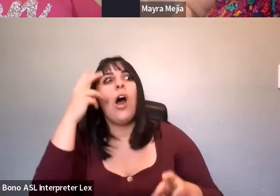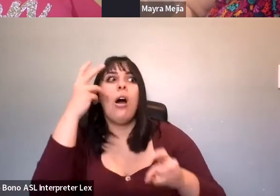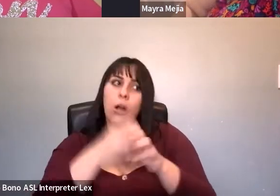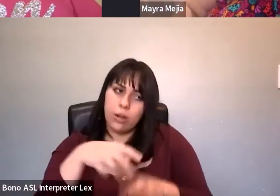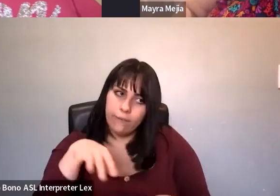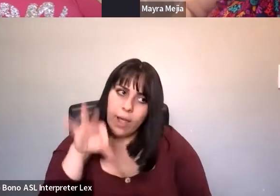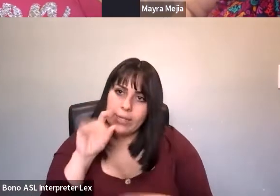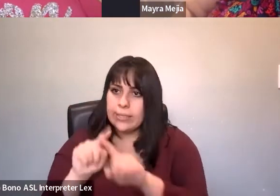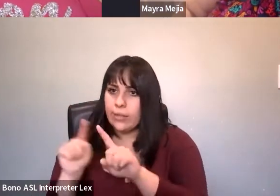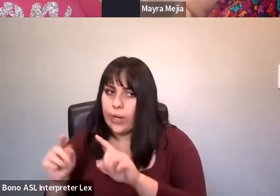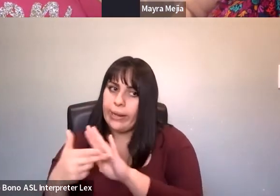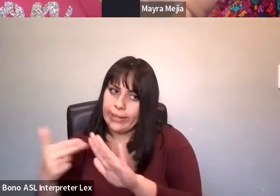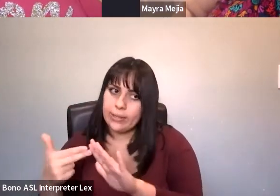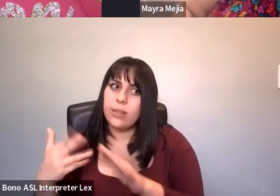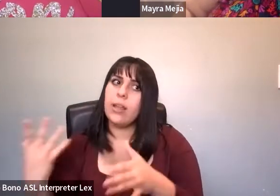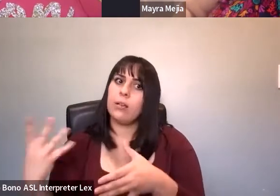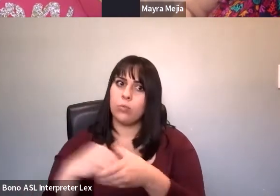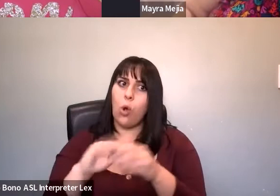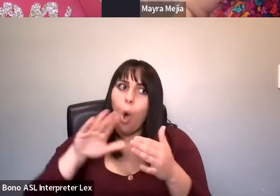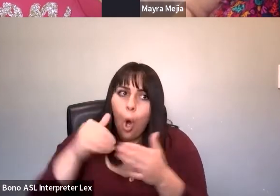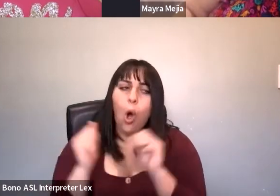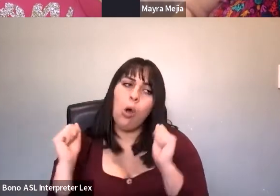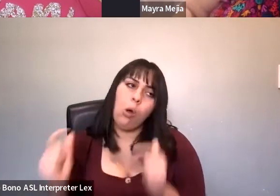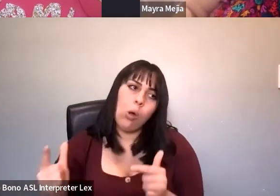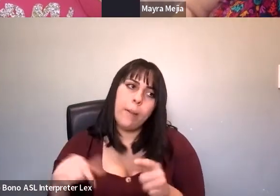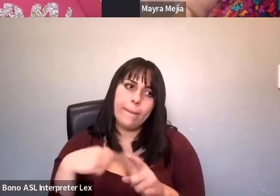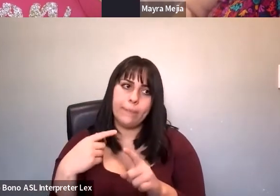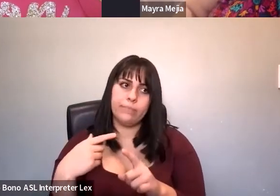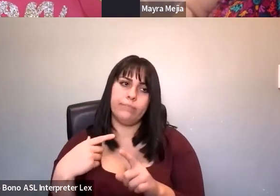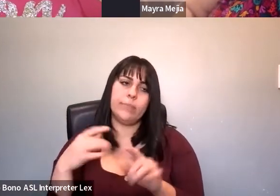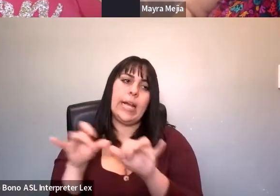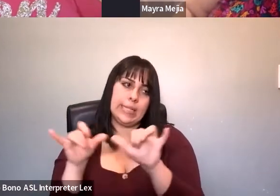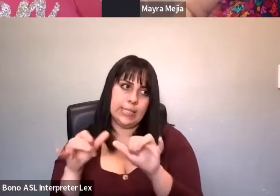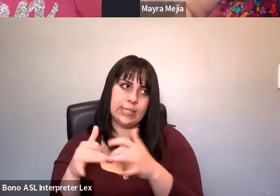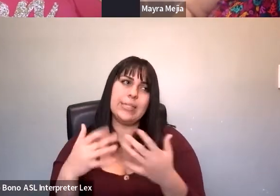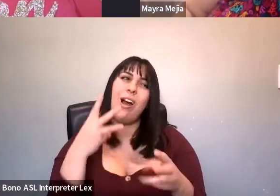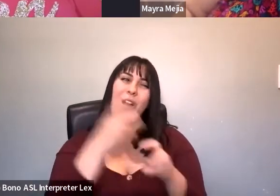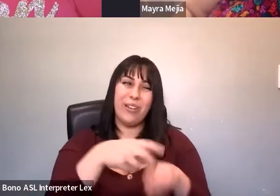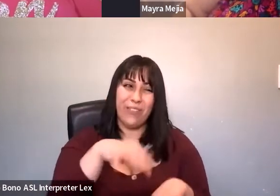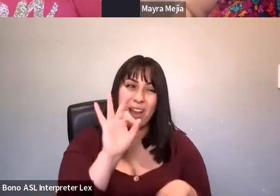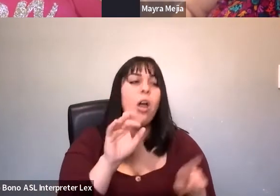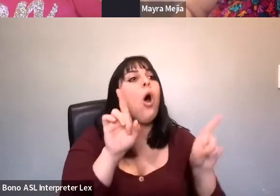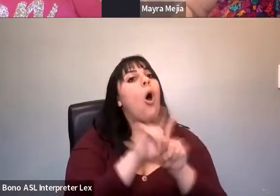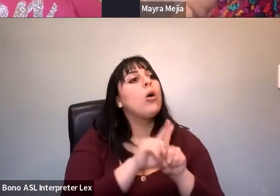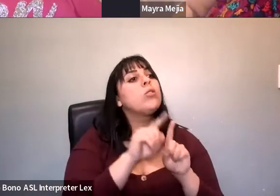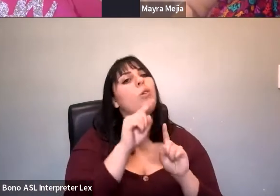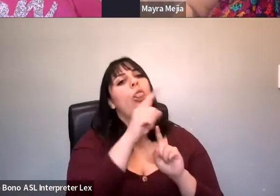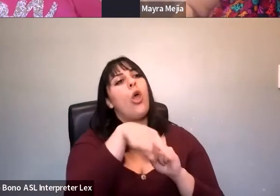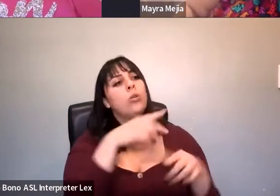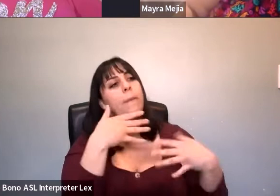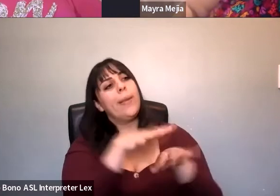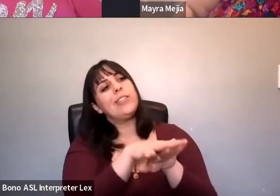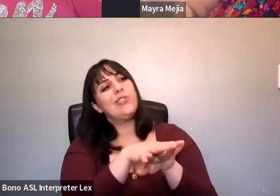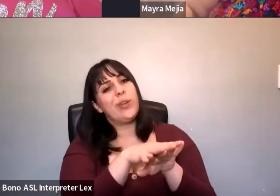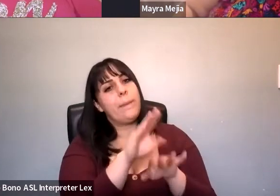also like, for magazines and publications, they work on like affiliate links and stuff like that. And a